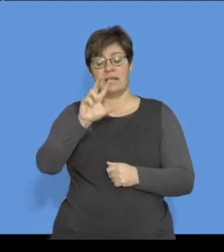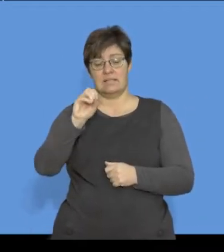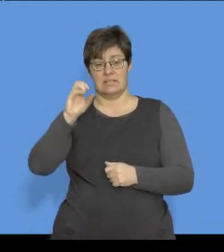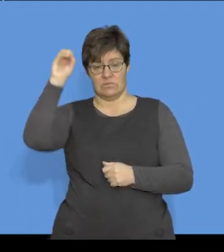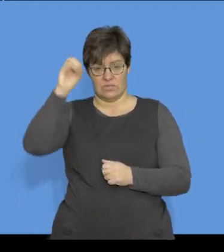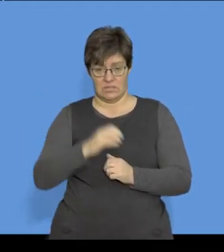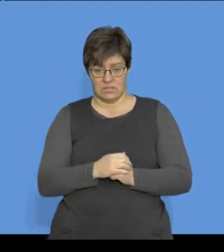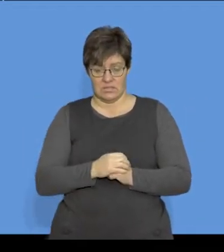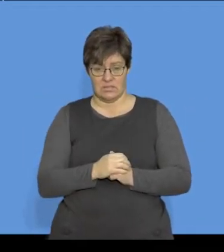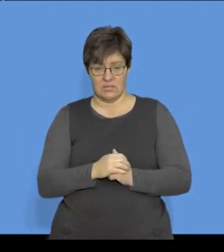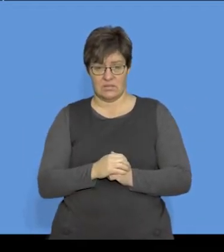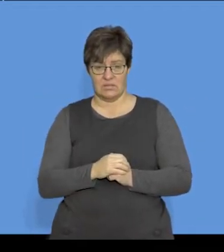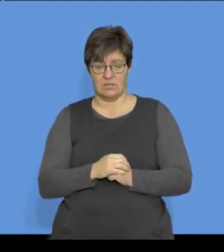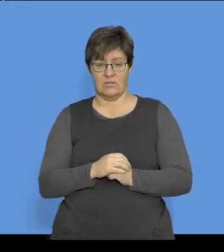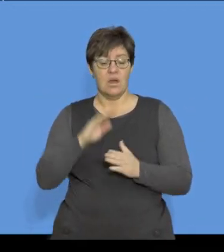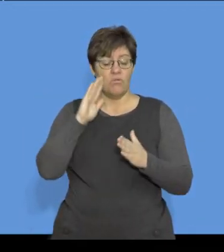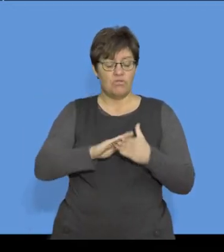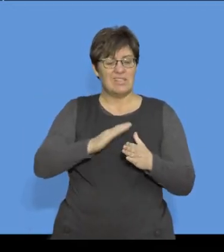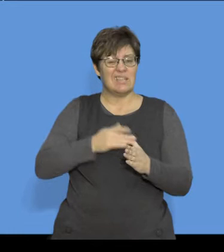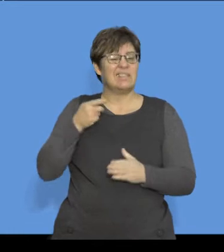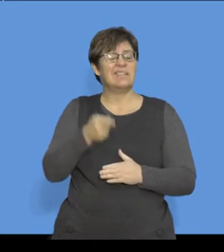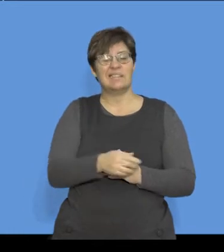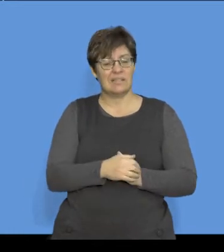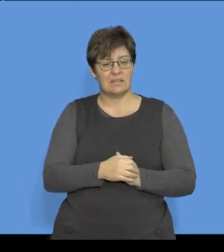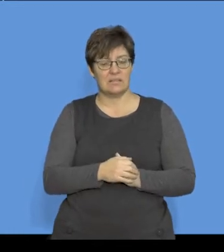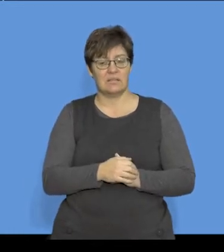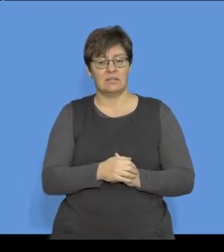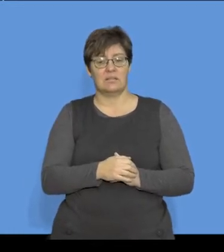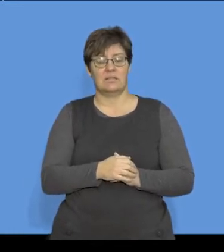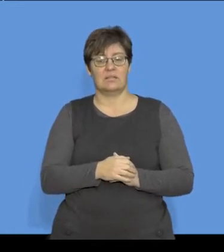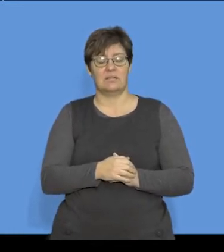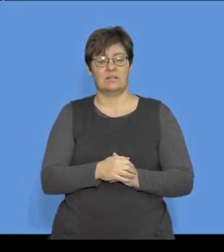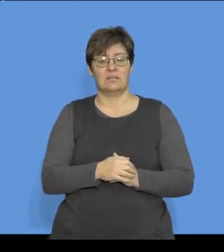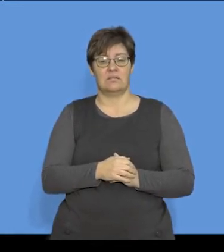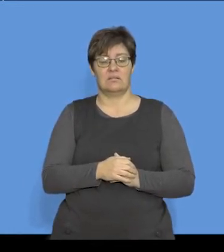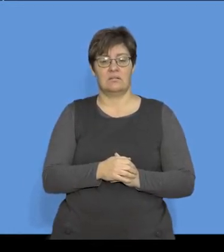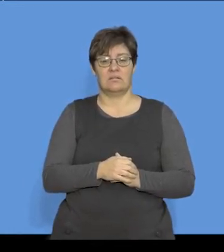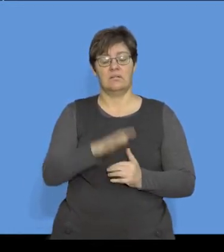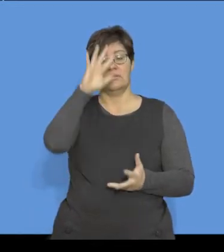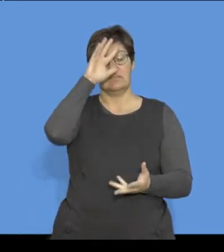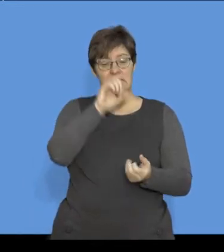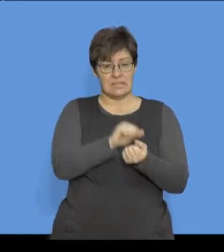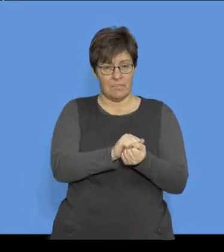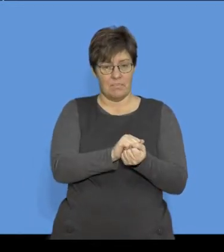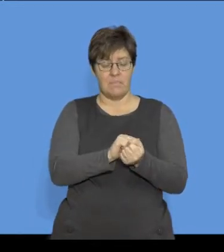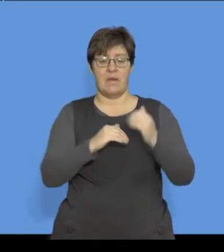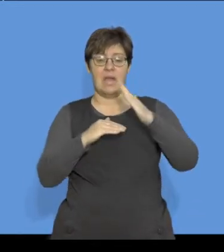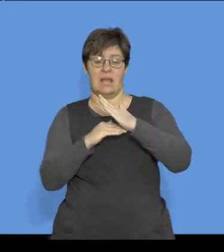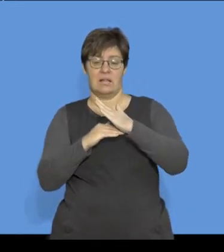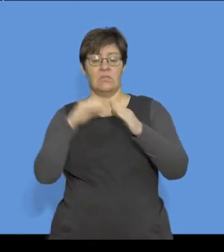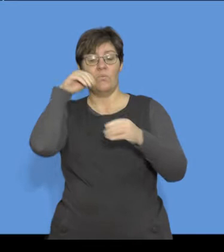degrees. And then your reason for that will then be sum of angles in